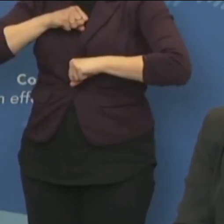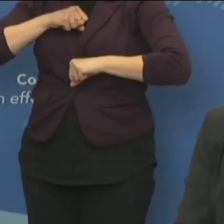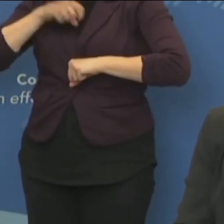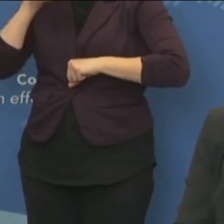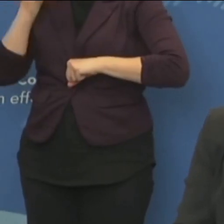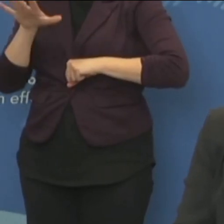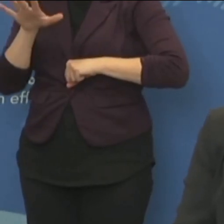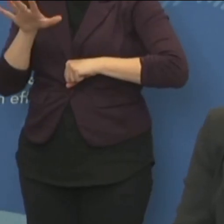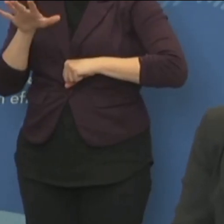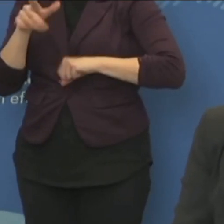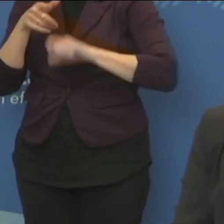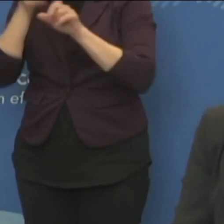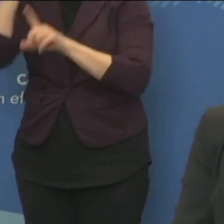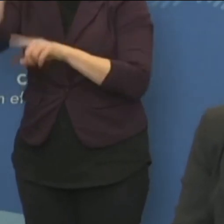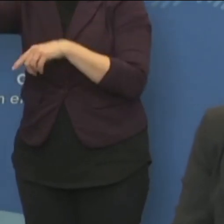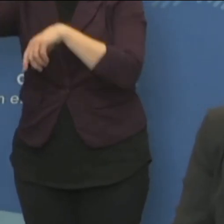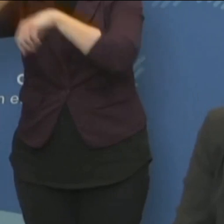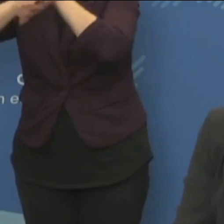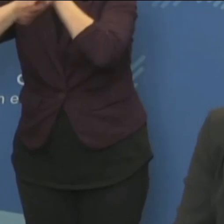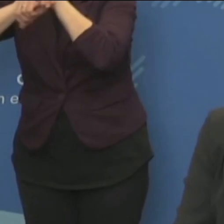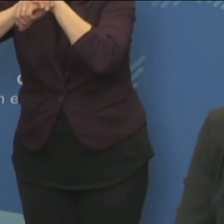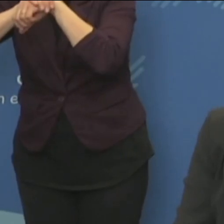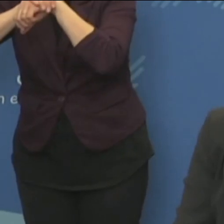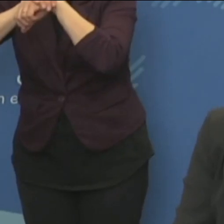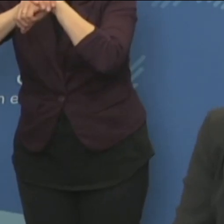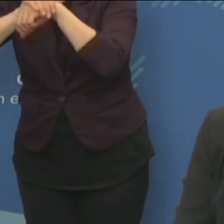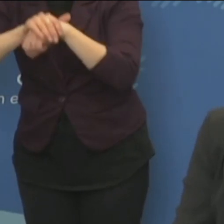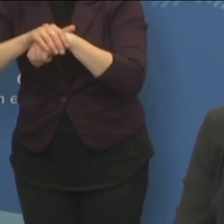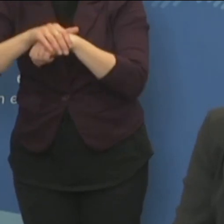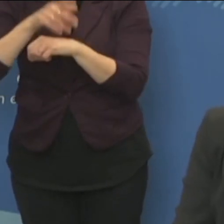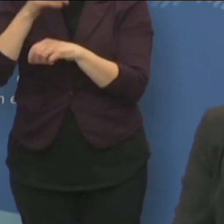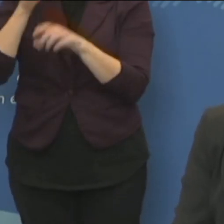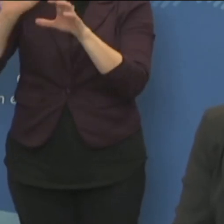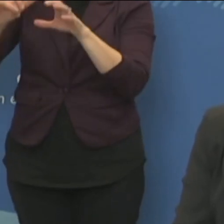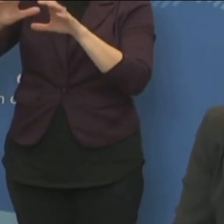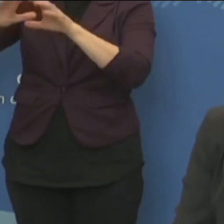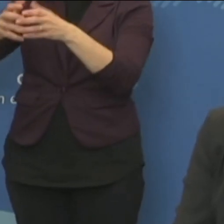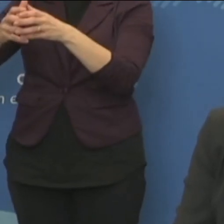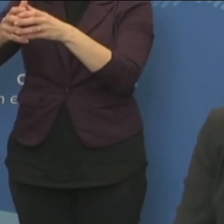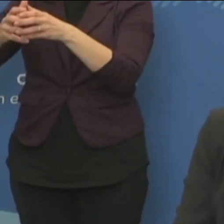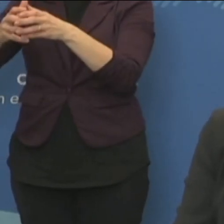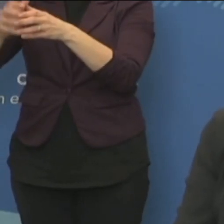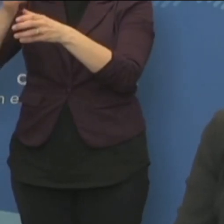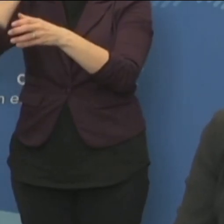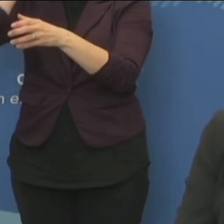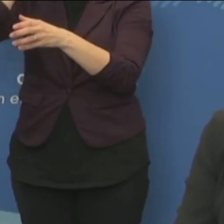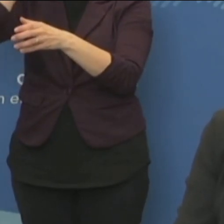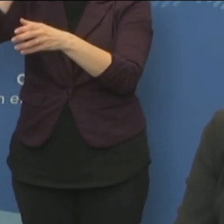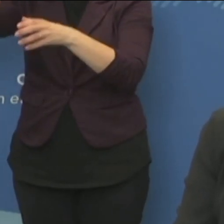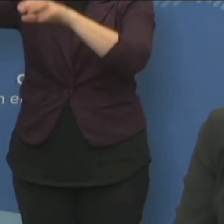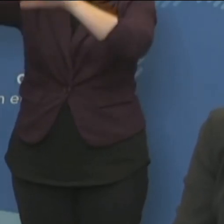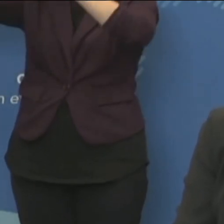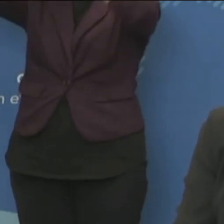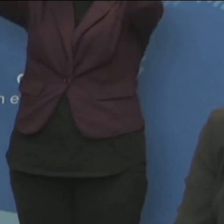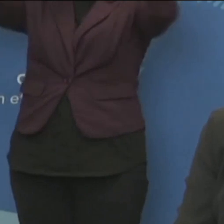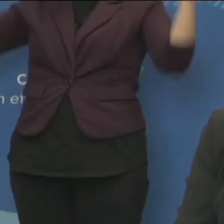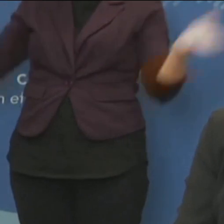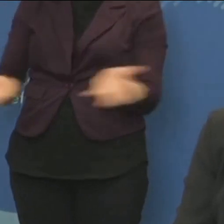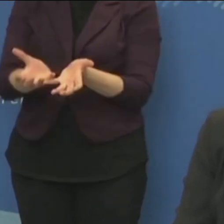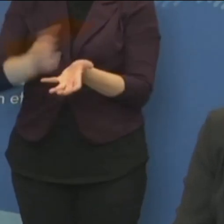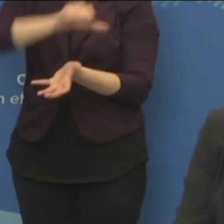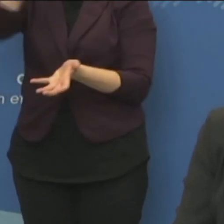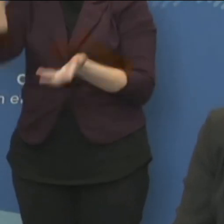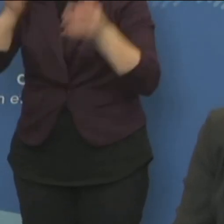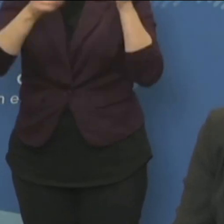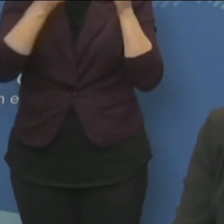we are seeing a reduction in the number of cases of variants. So it is a